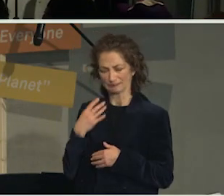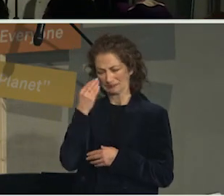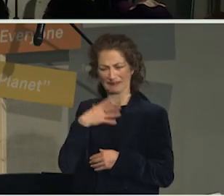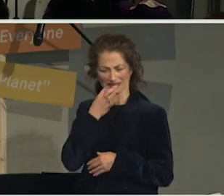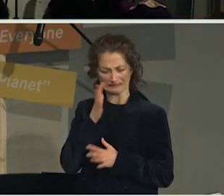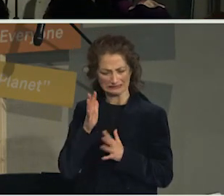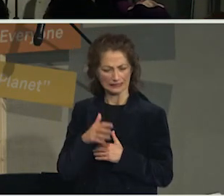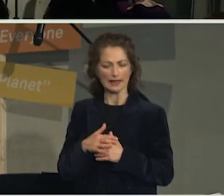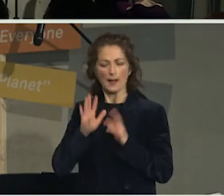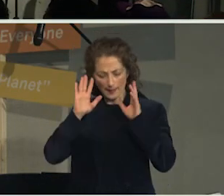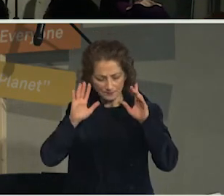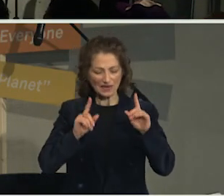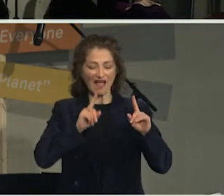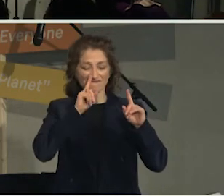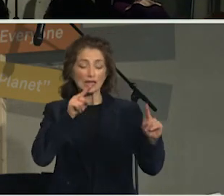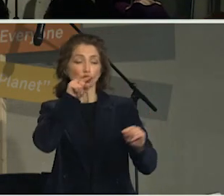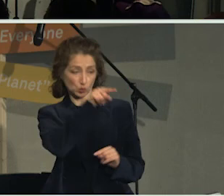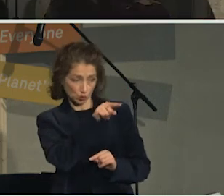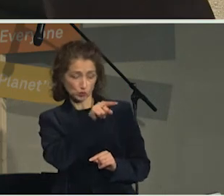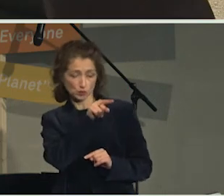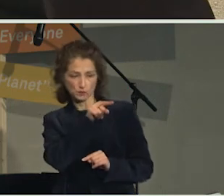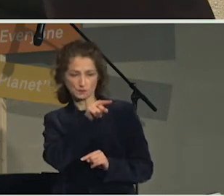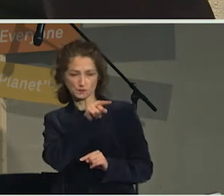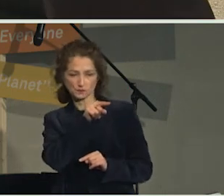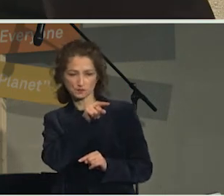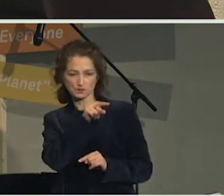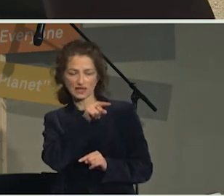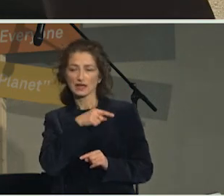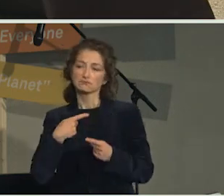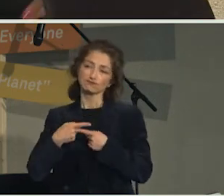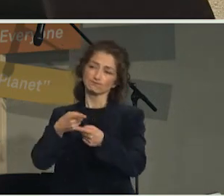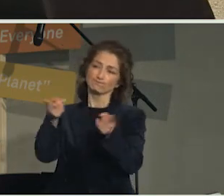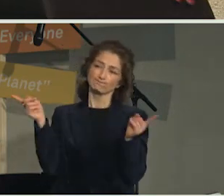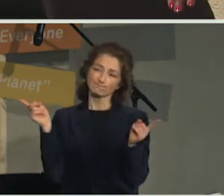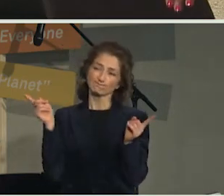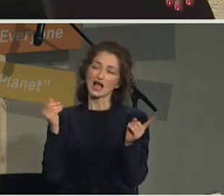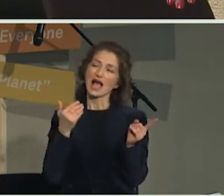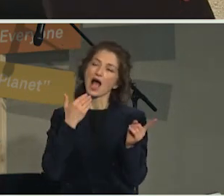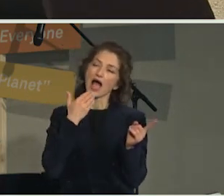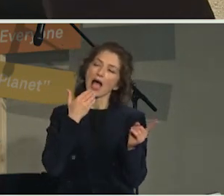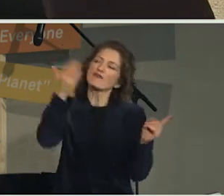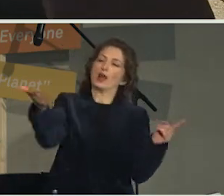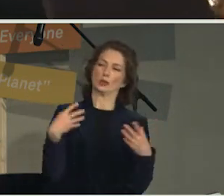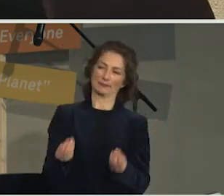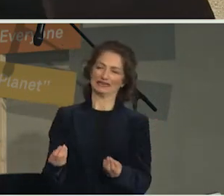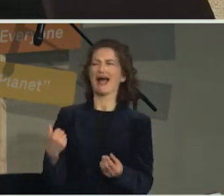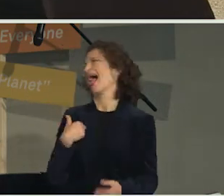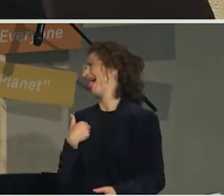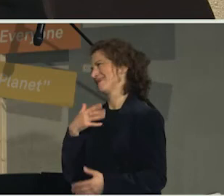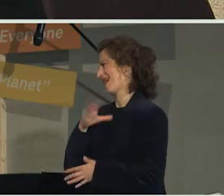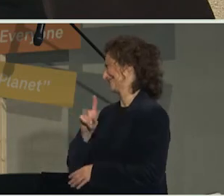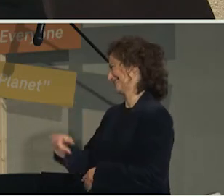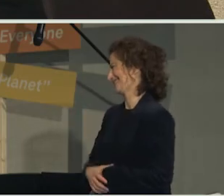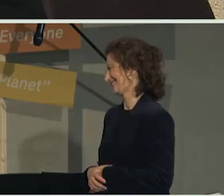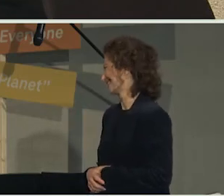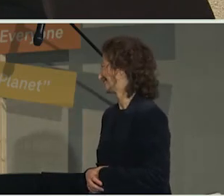Okay, if you had to give advice, I guess, from everybody in this room. Ooh, I hate those questions. Okay, reverse out of that. We're gonna reverse